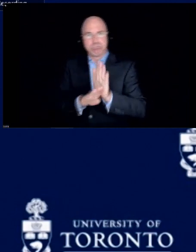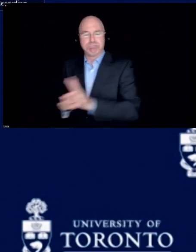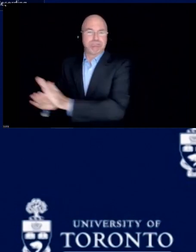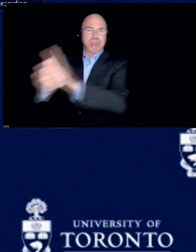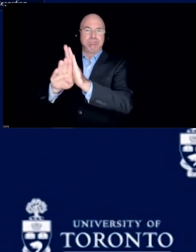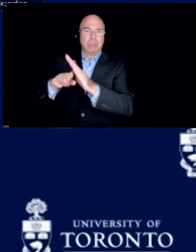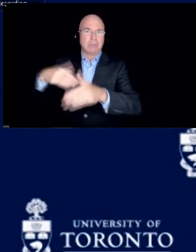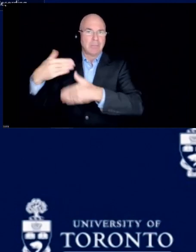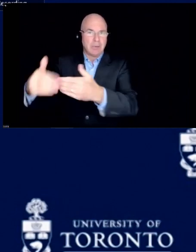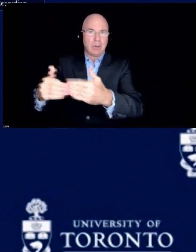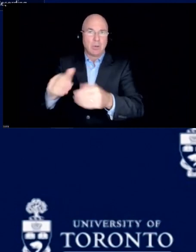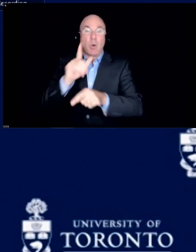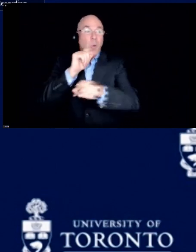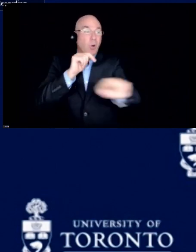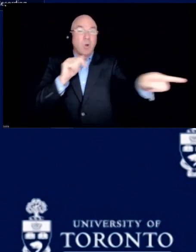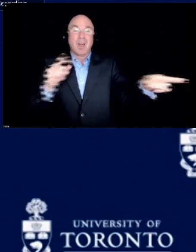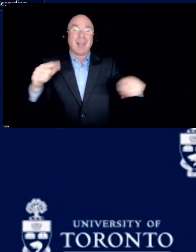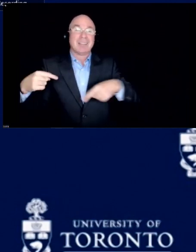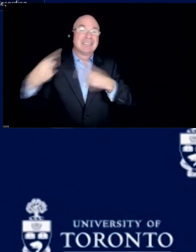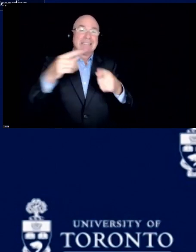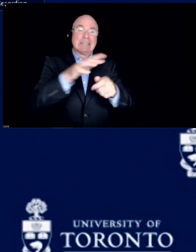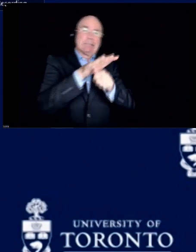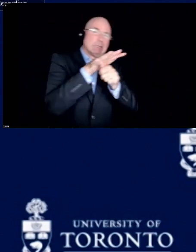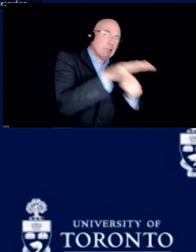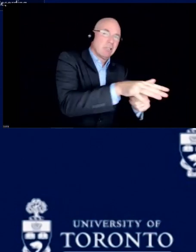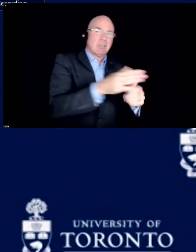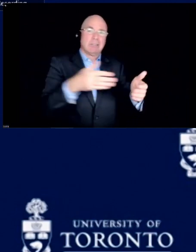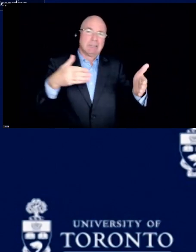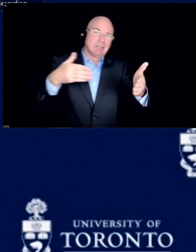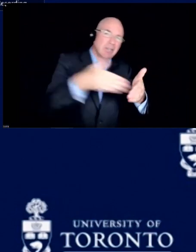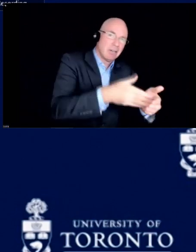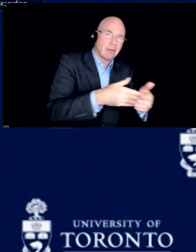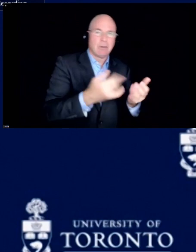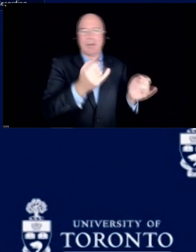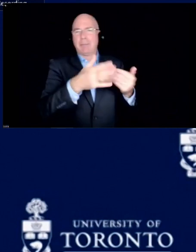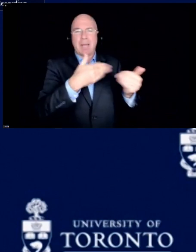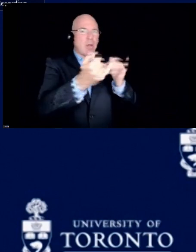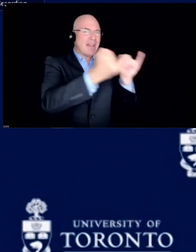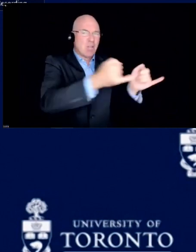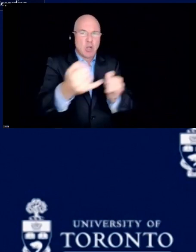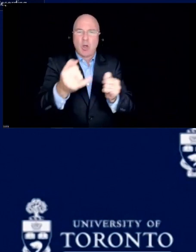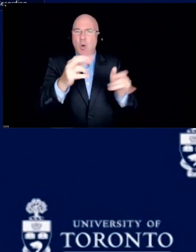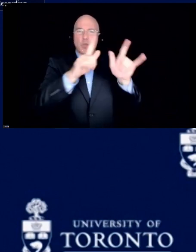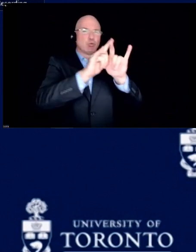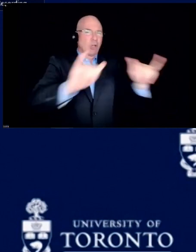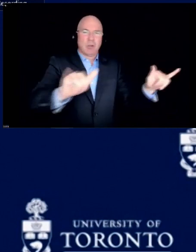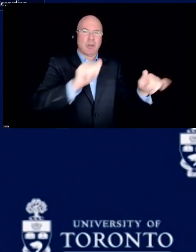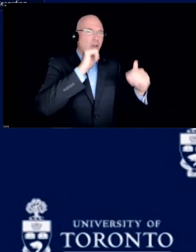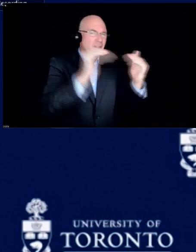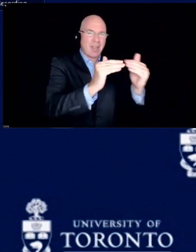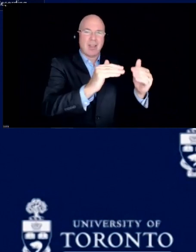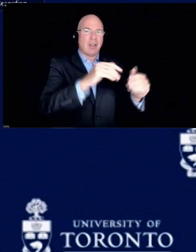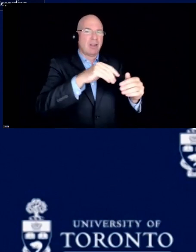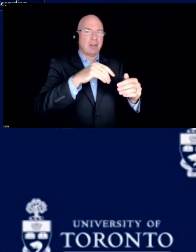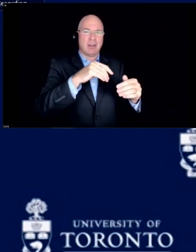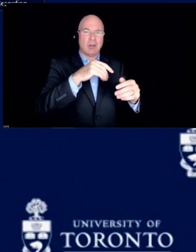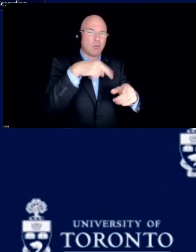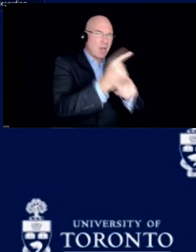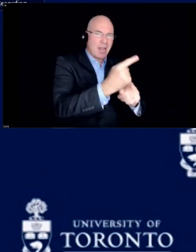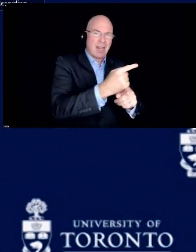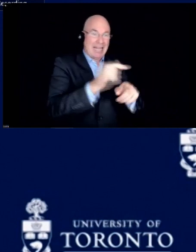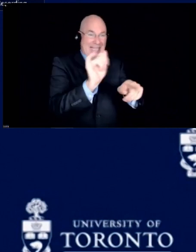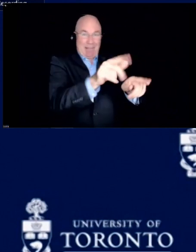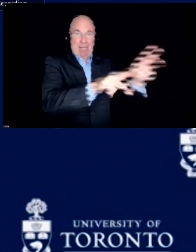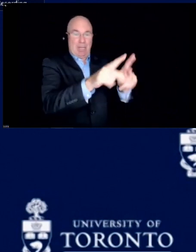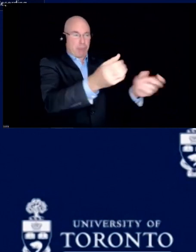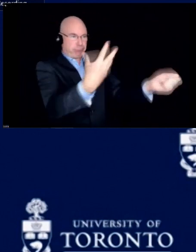to those who live the reality of everyday manifestations of individual and structural inequality, inequity, and racism. That